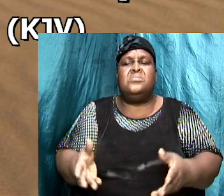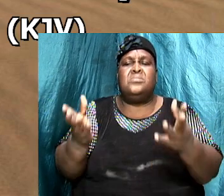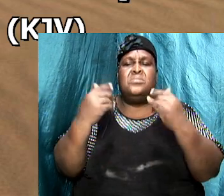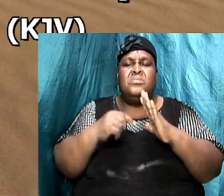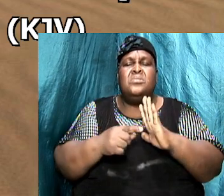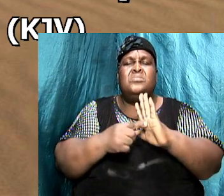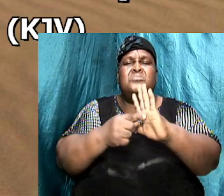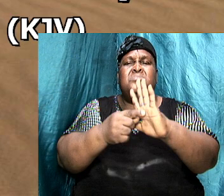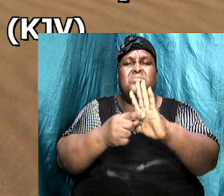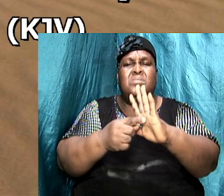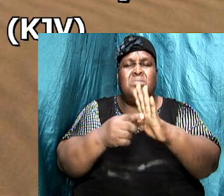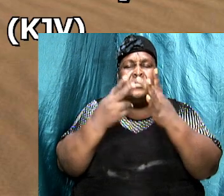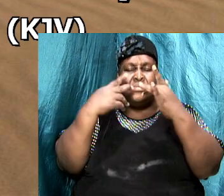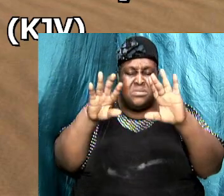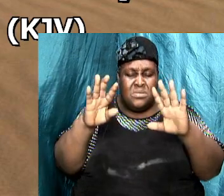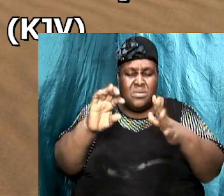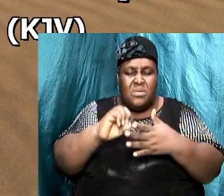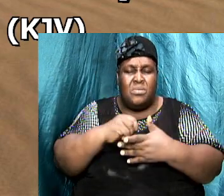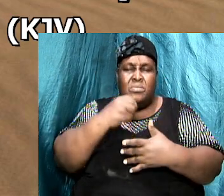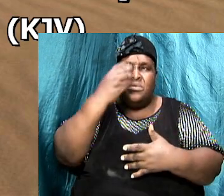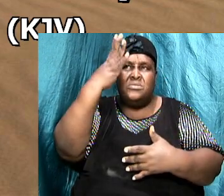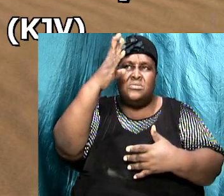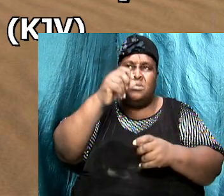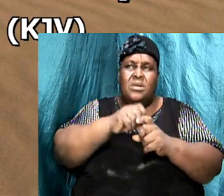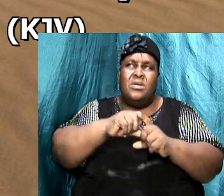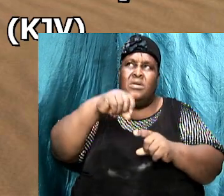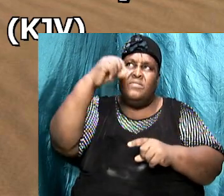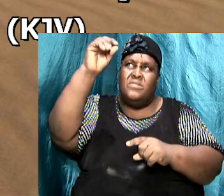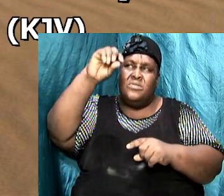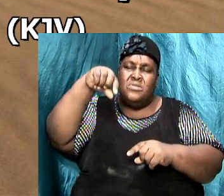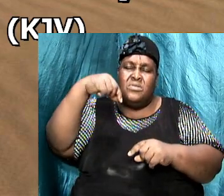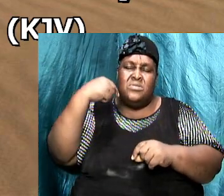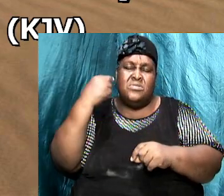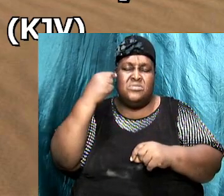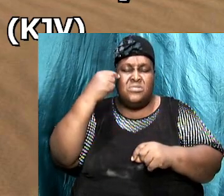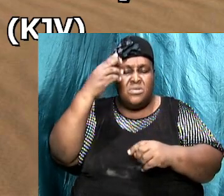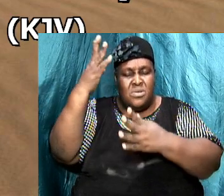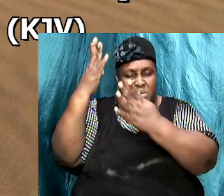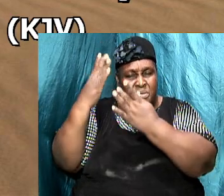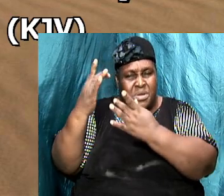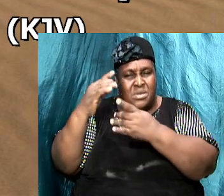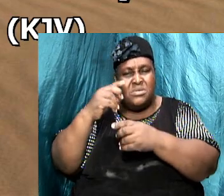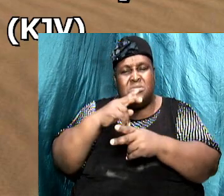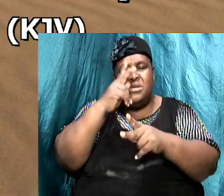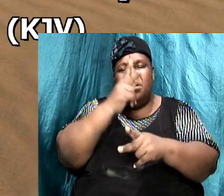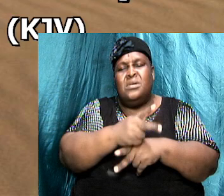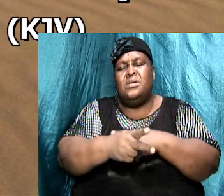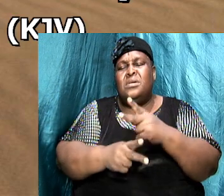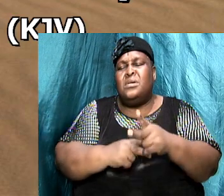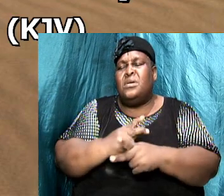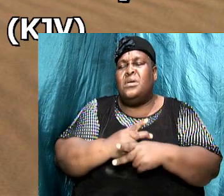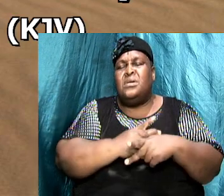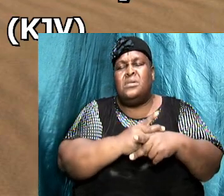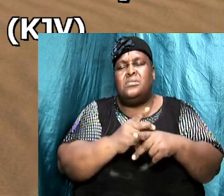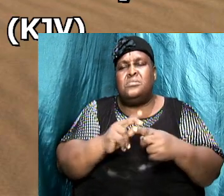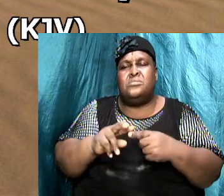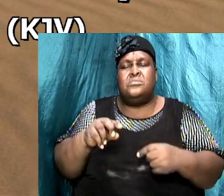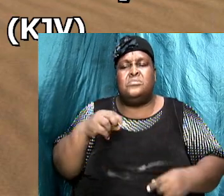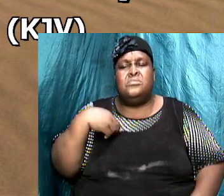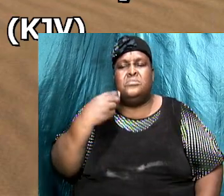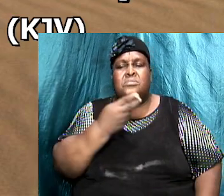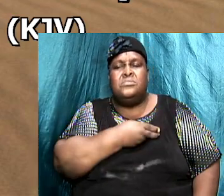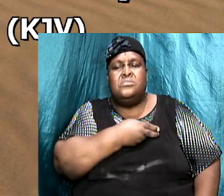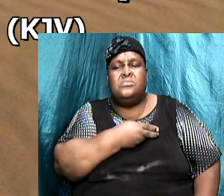the exceeding riches of his grace in his kindness towards